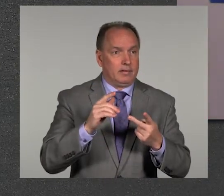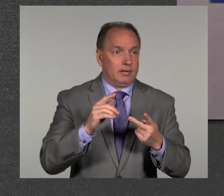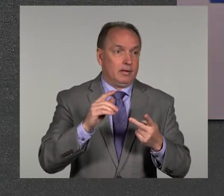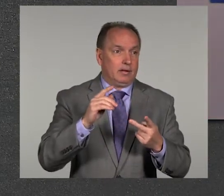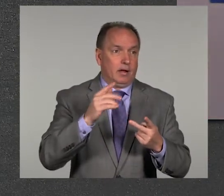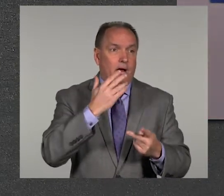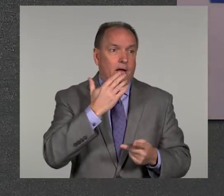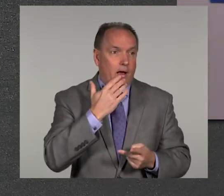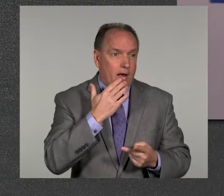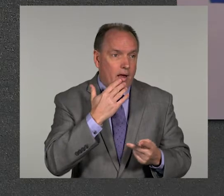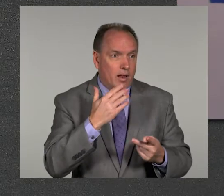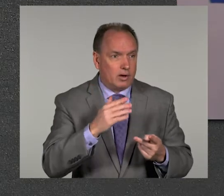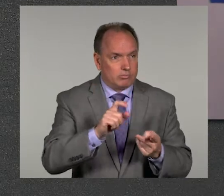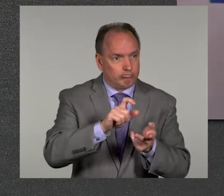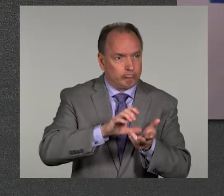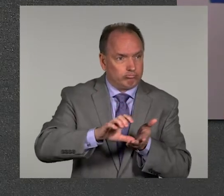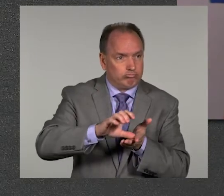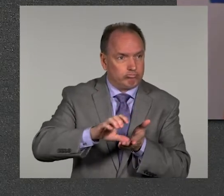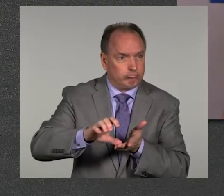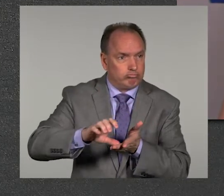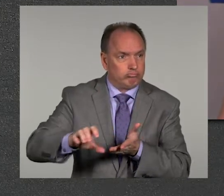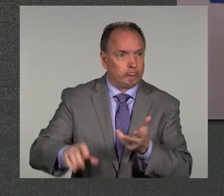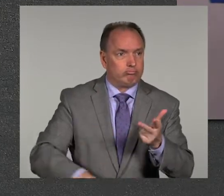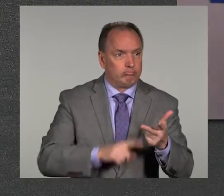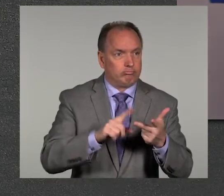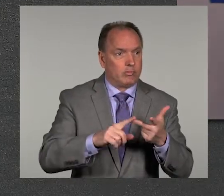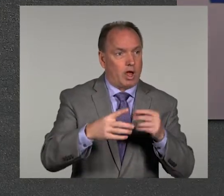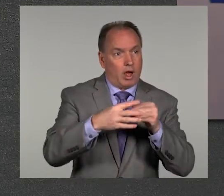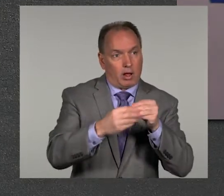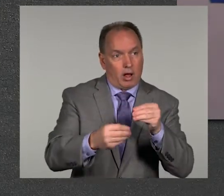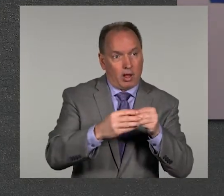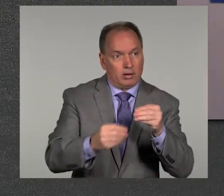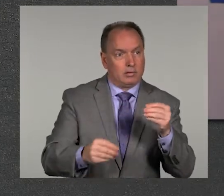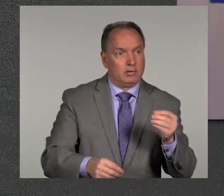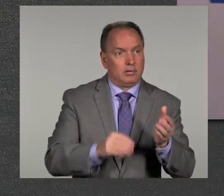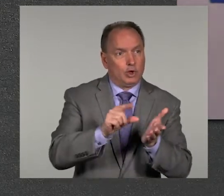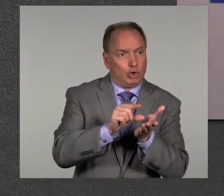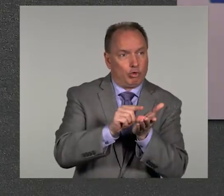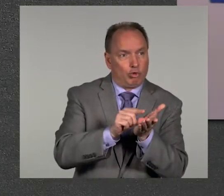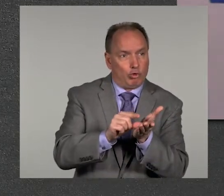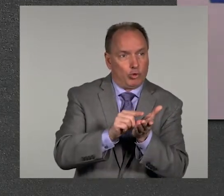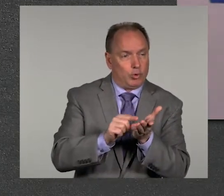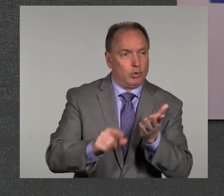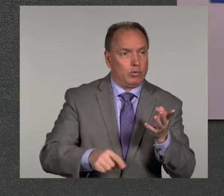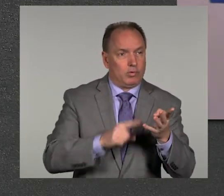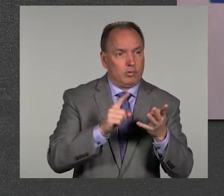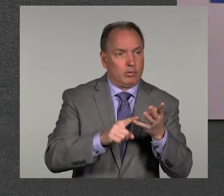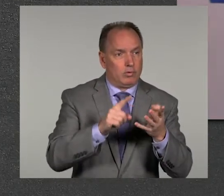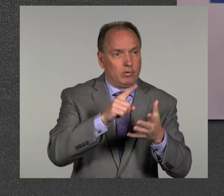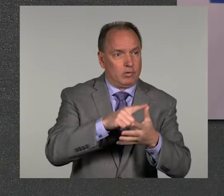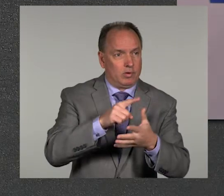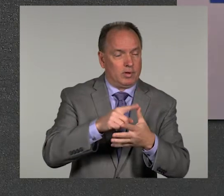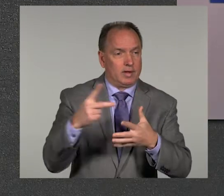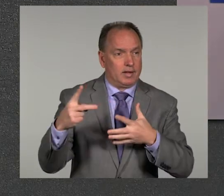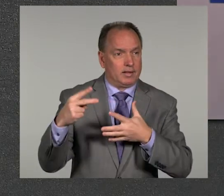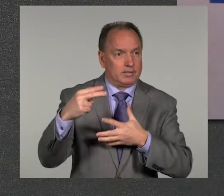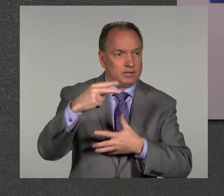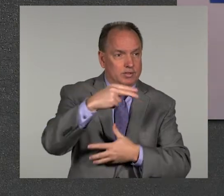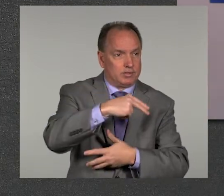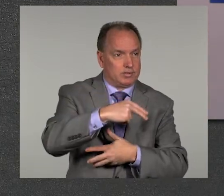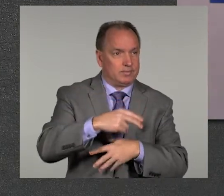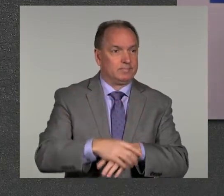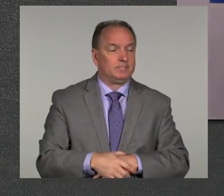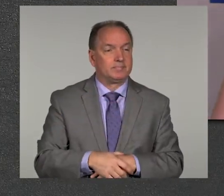some crayons. You are going to need a cotton ball, glue, and some